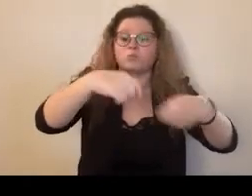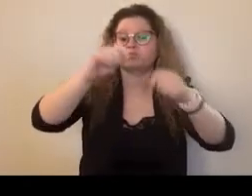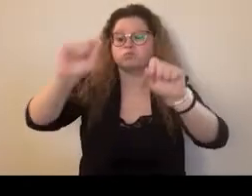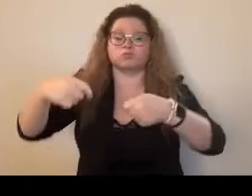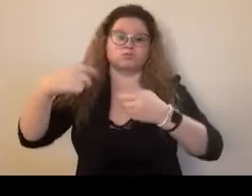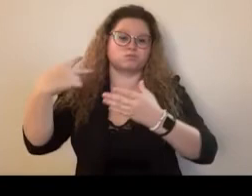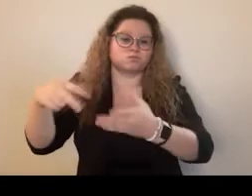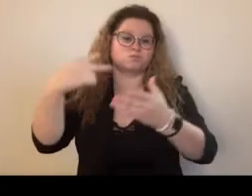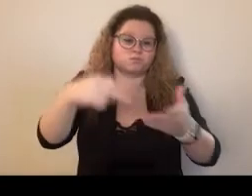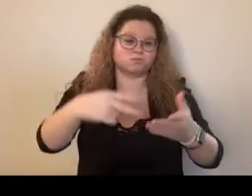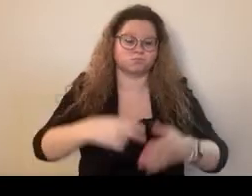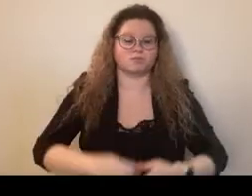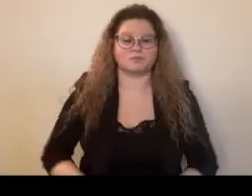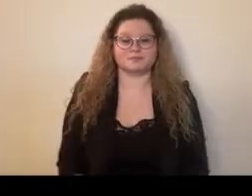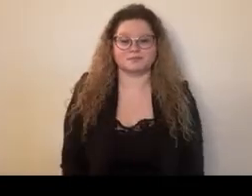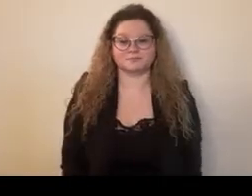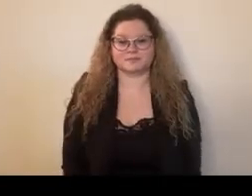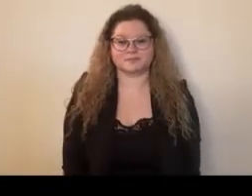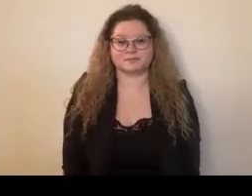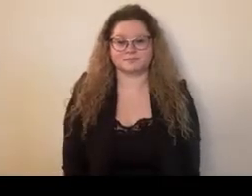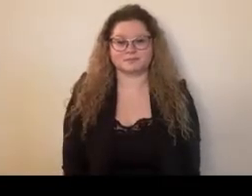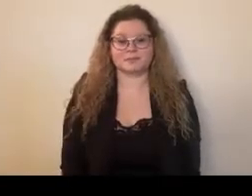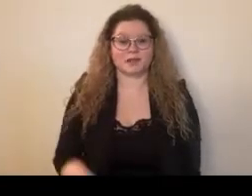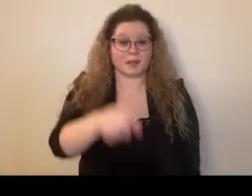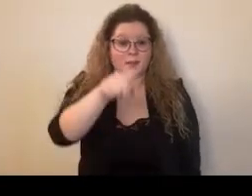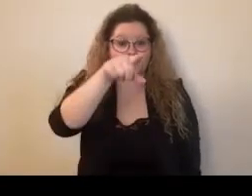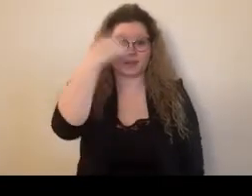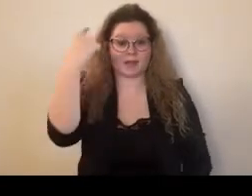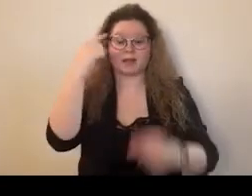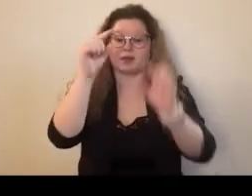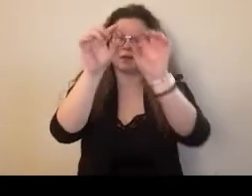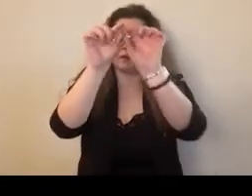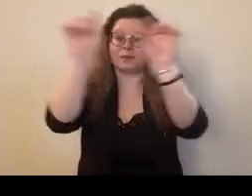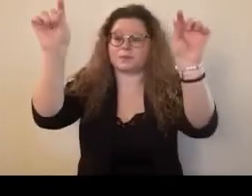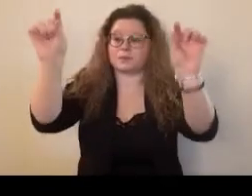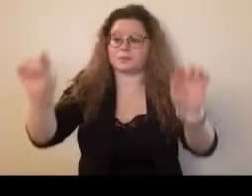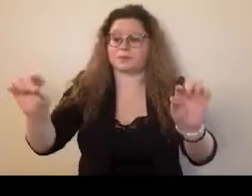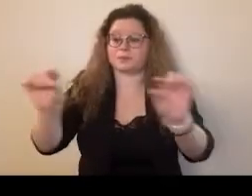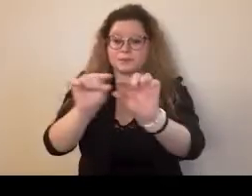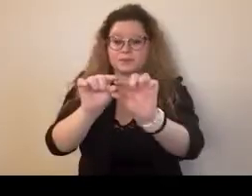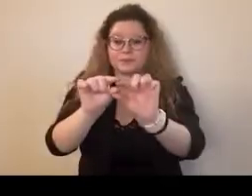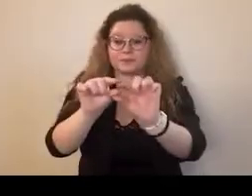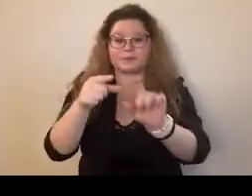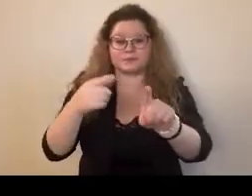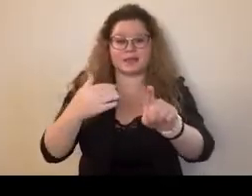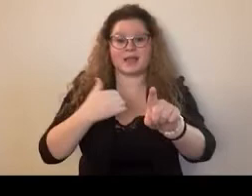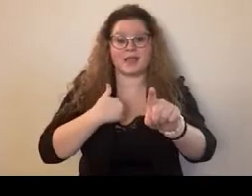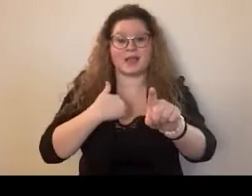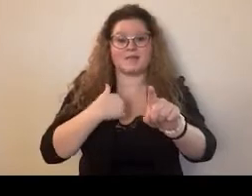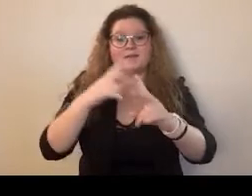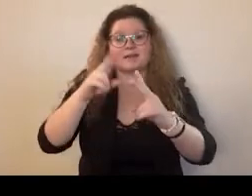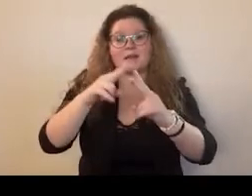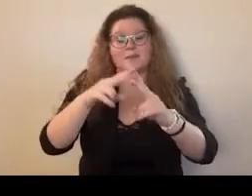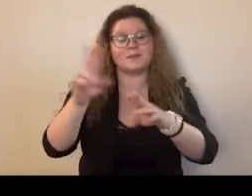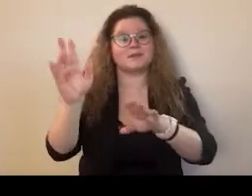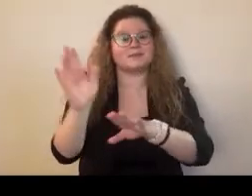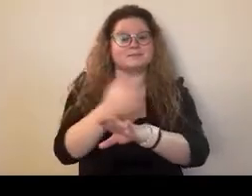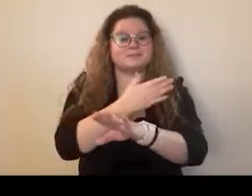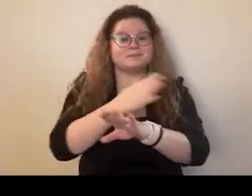A black frame holds a white mat, inside which is a coloured image of a couple dancing to a